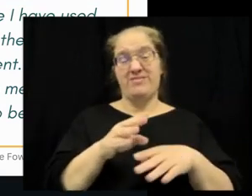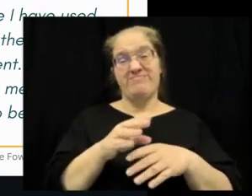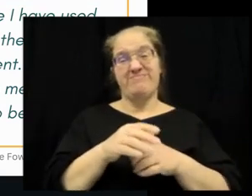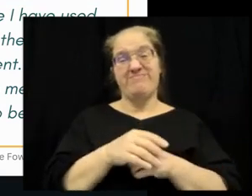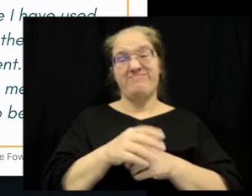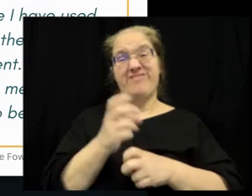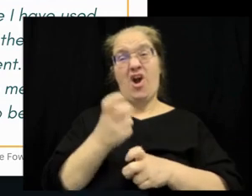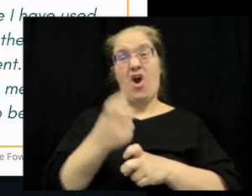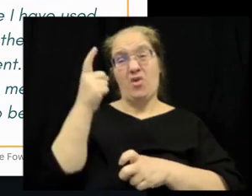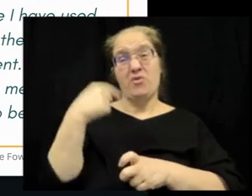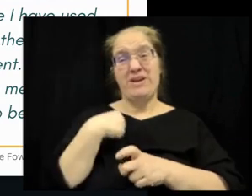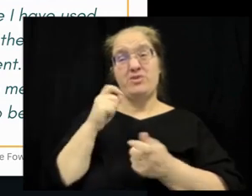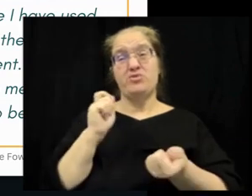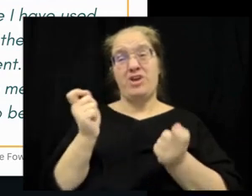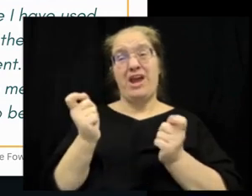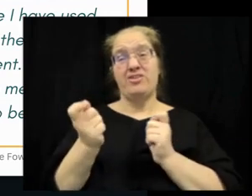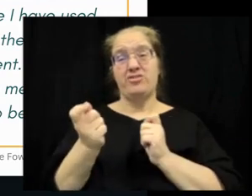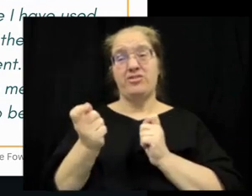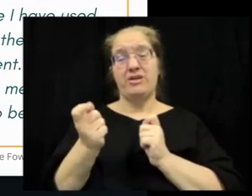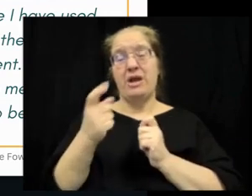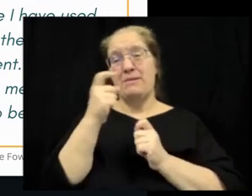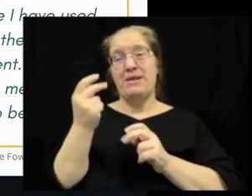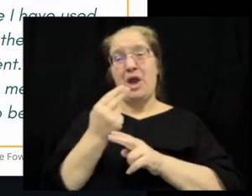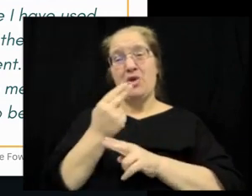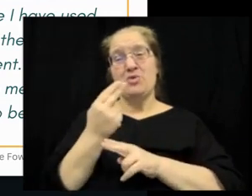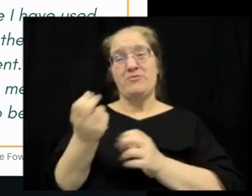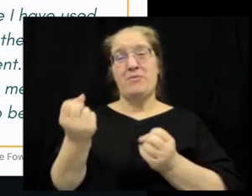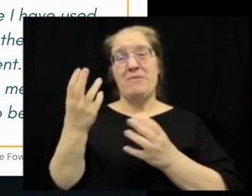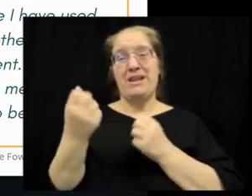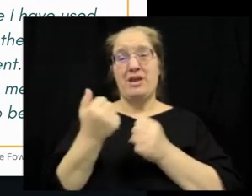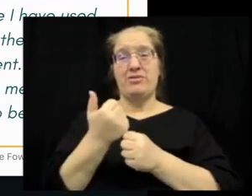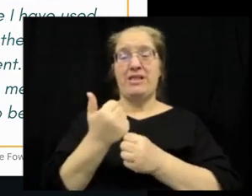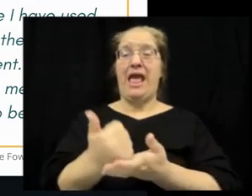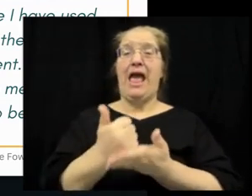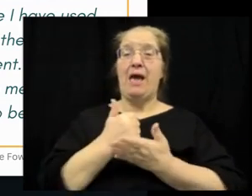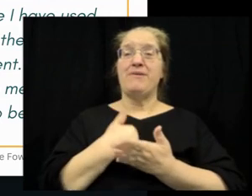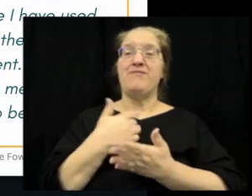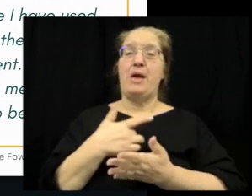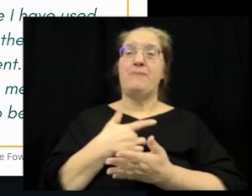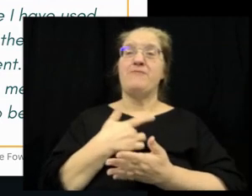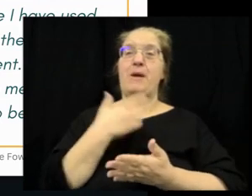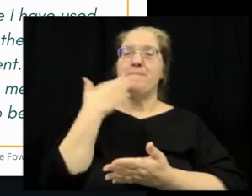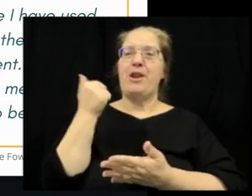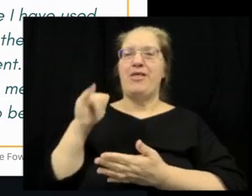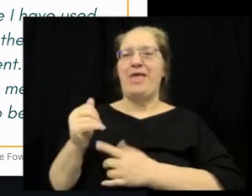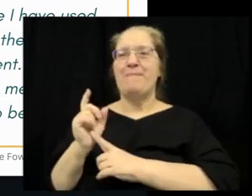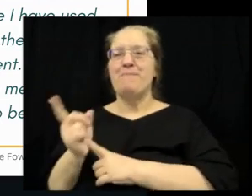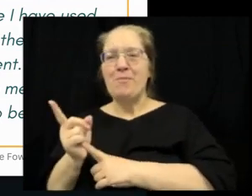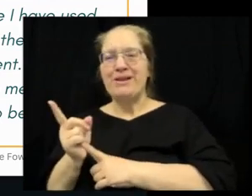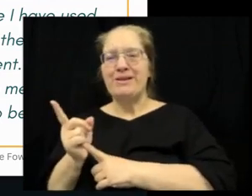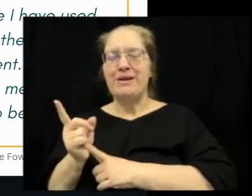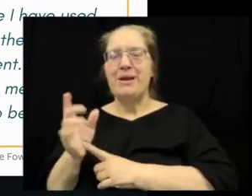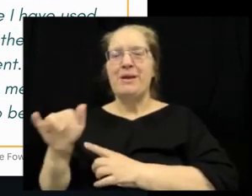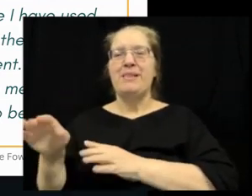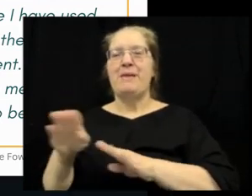hardest for me to change because I've used them for many years and they help me feel better in the moment. But these behaviors